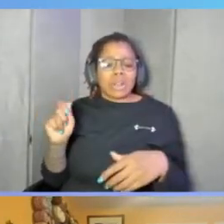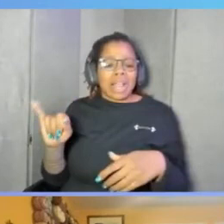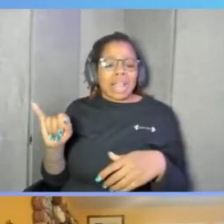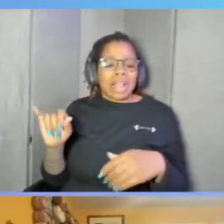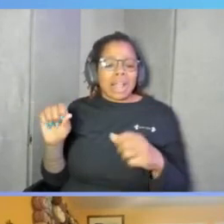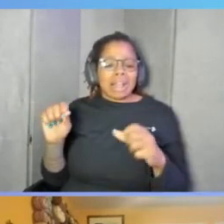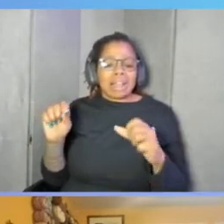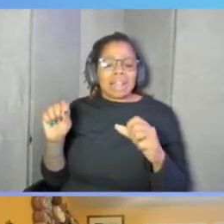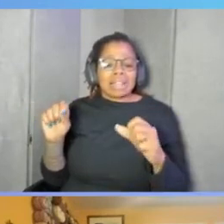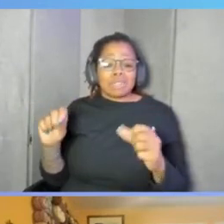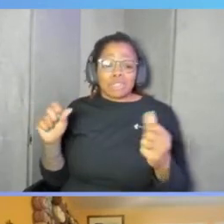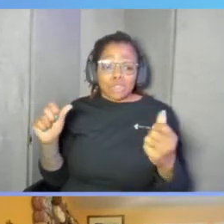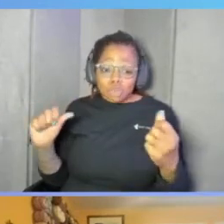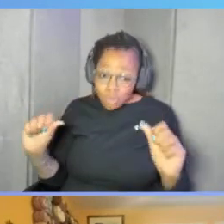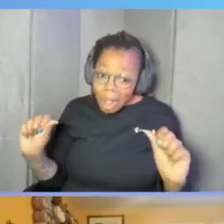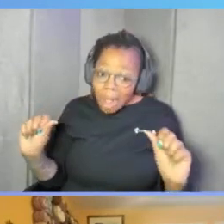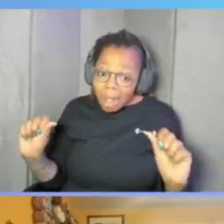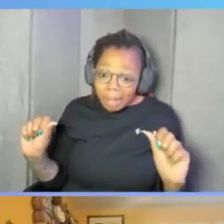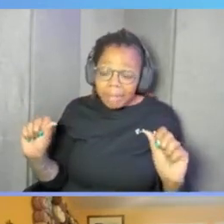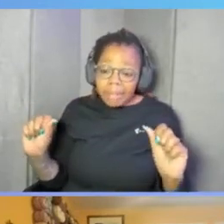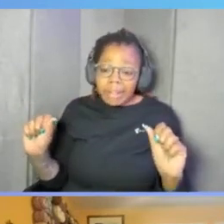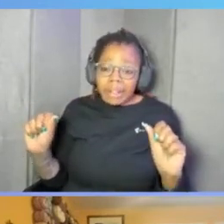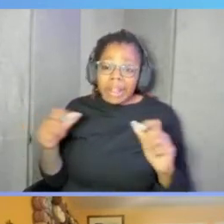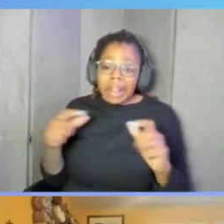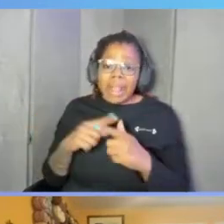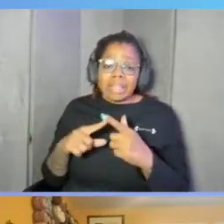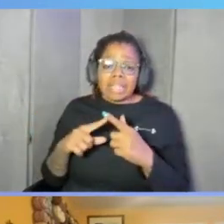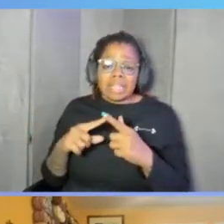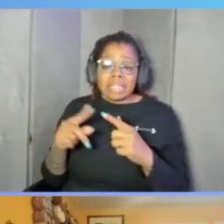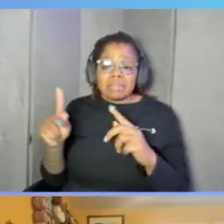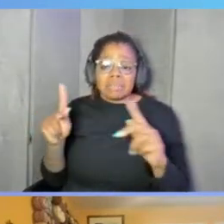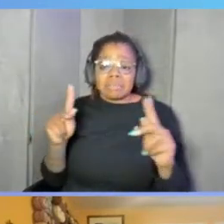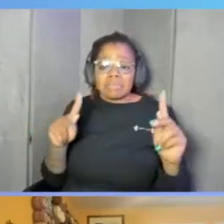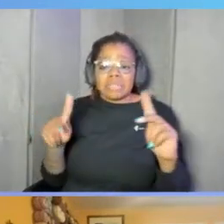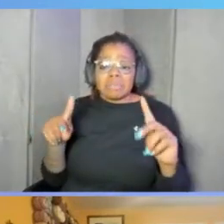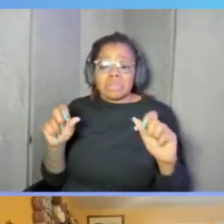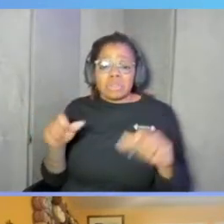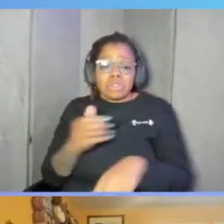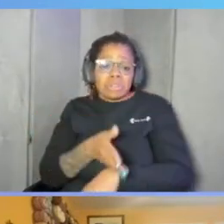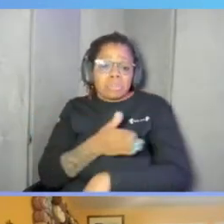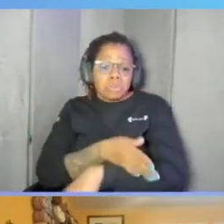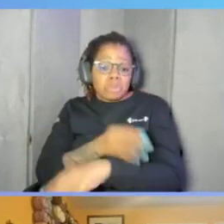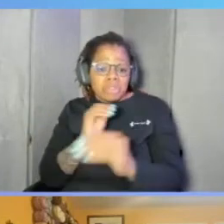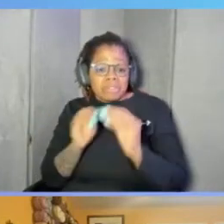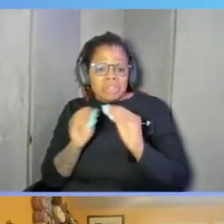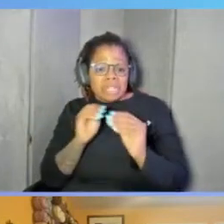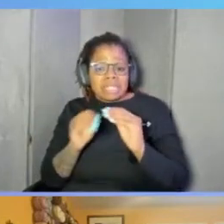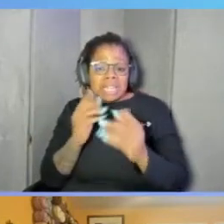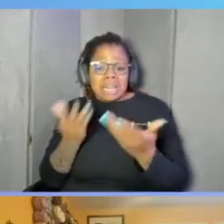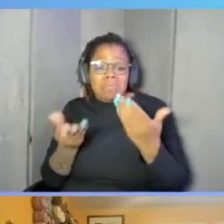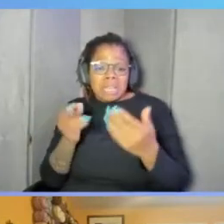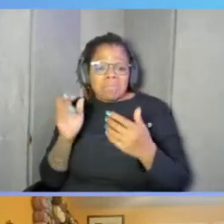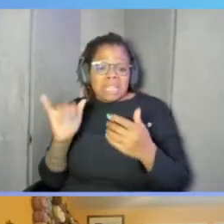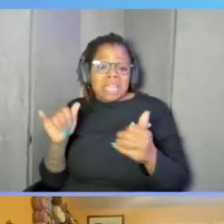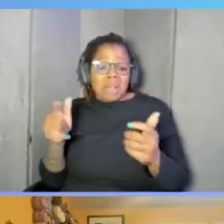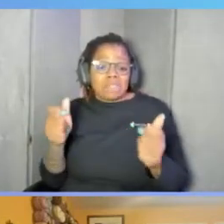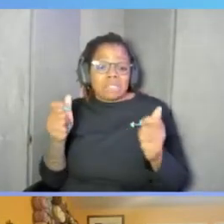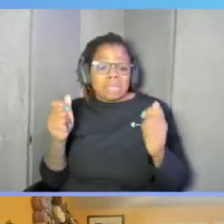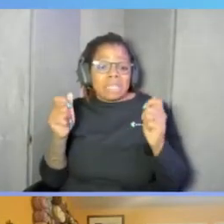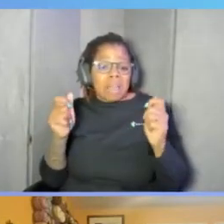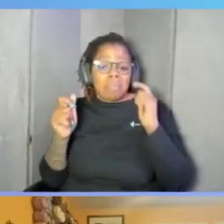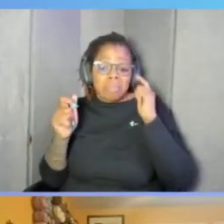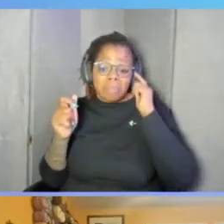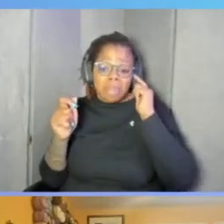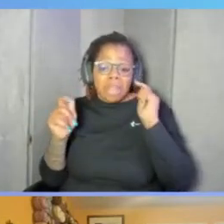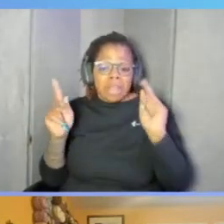take a crack at it, and then the human could improve and fix it, and maybe that speeds up the